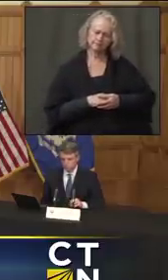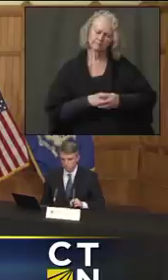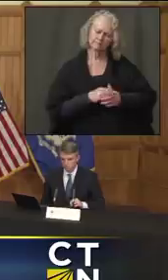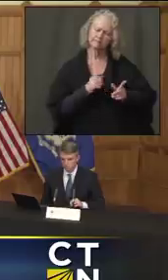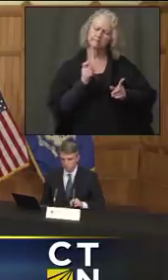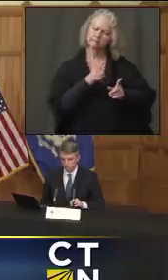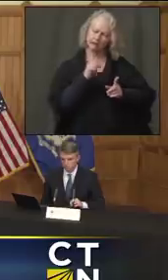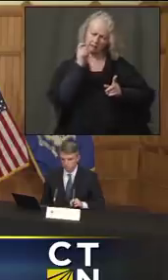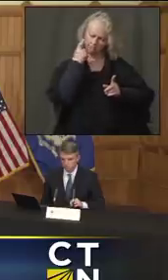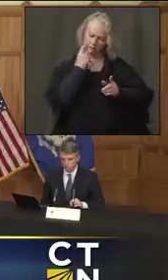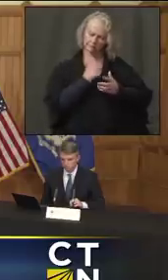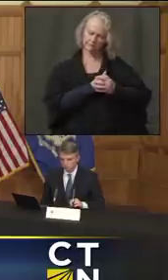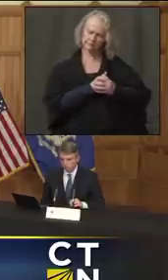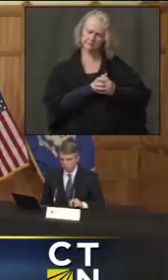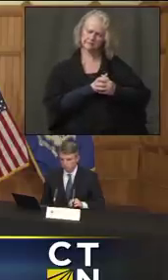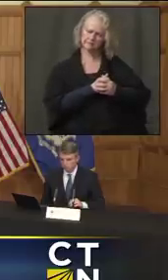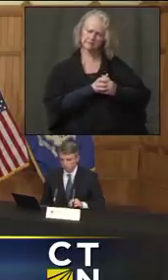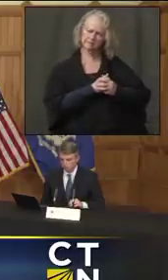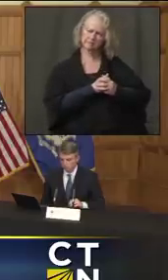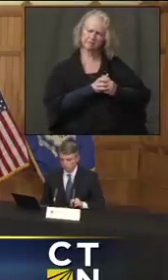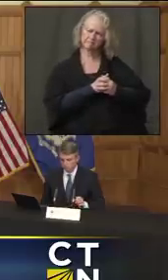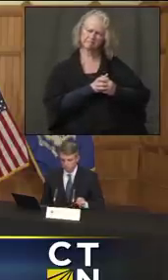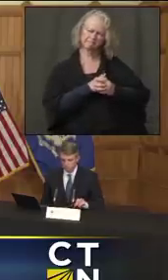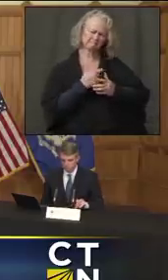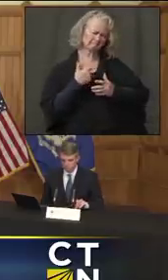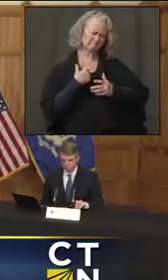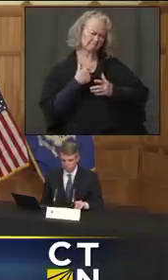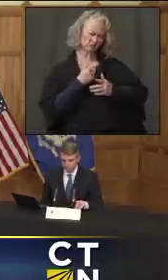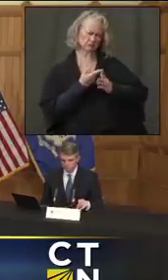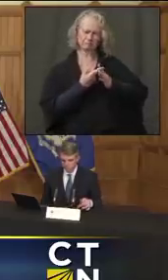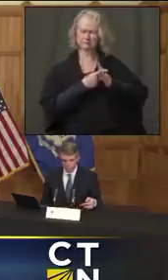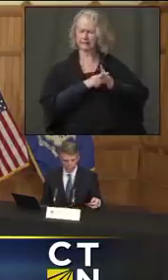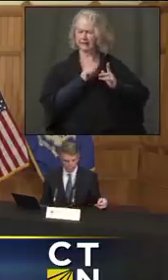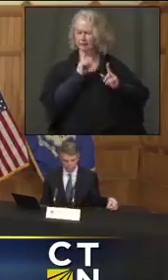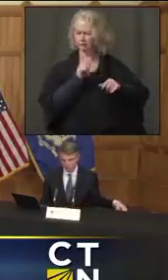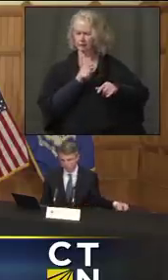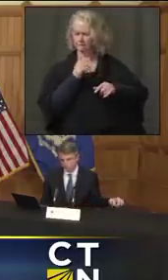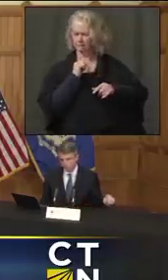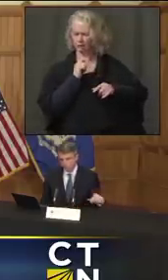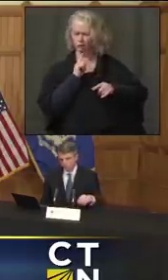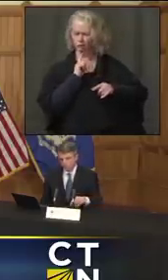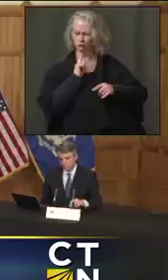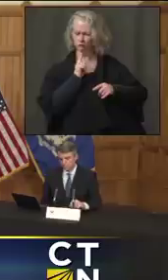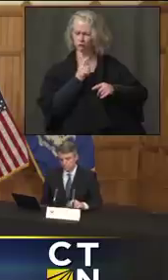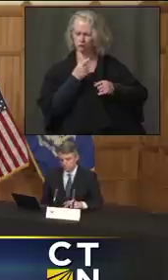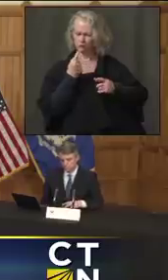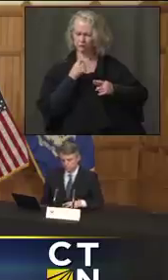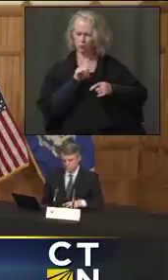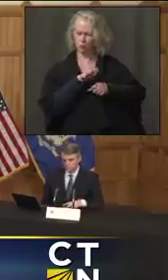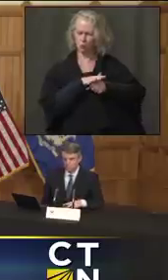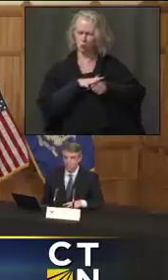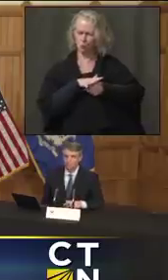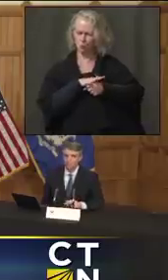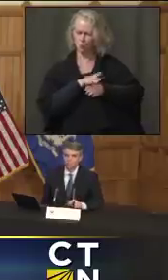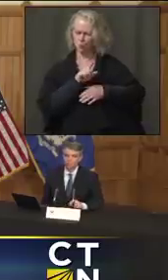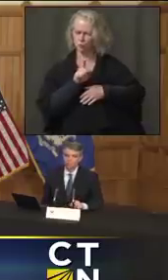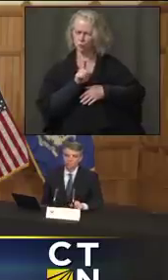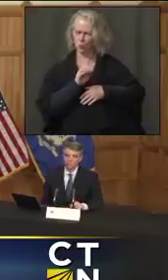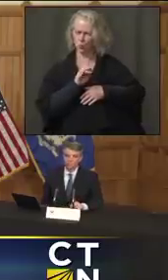Governor, wasn't clear on your initial answer regarding local zoning. Will your executive